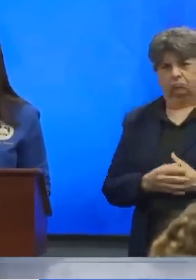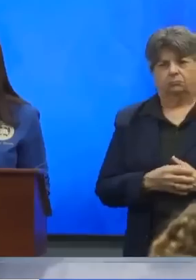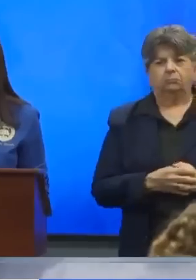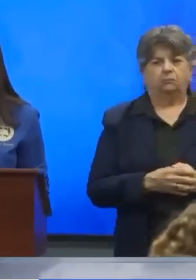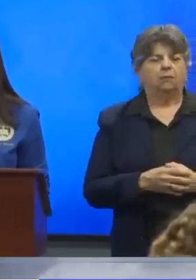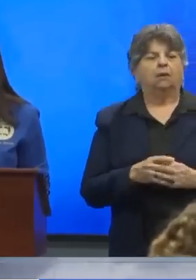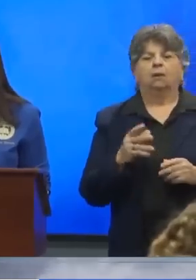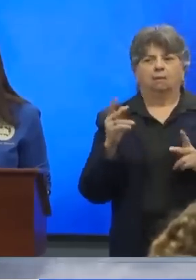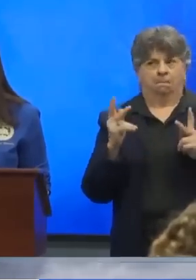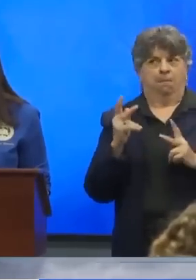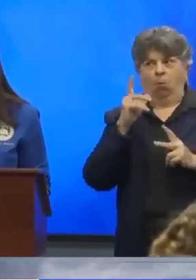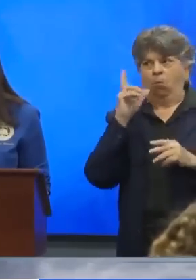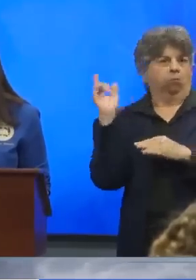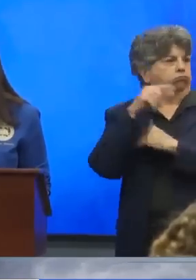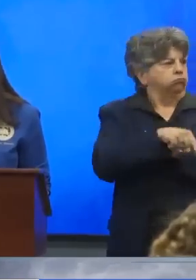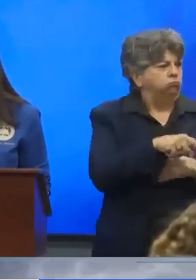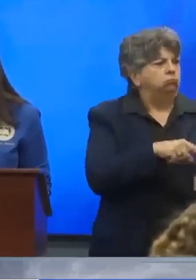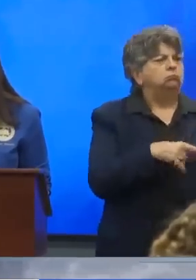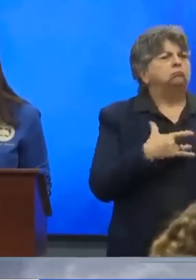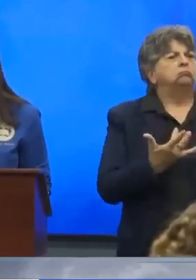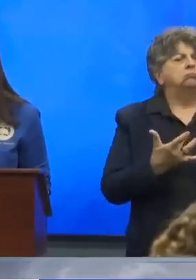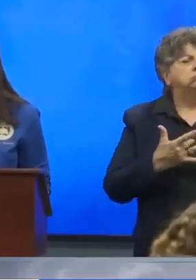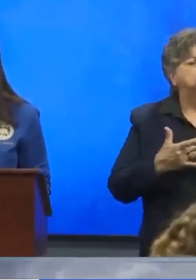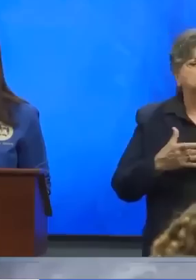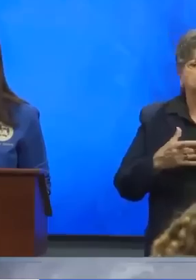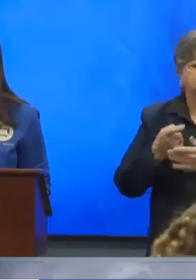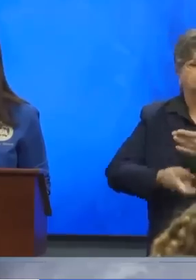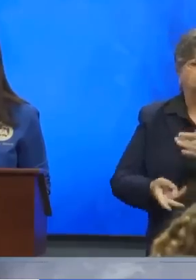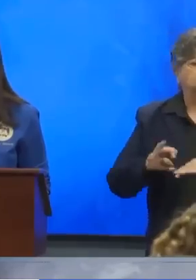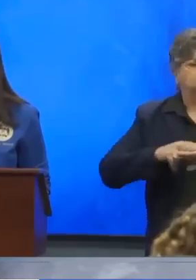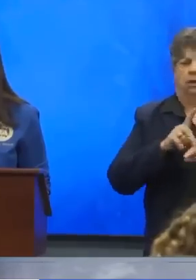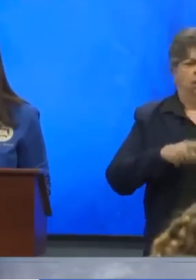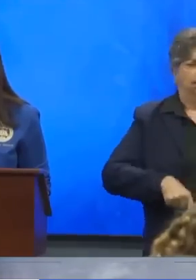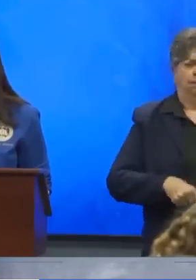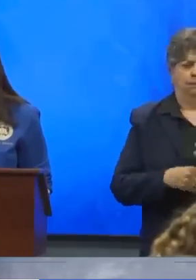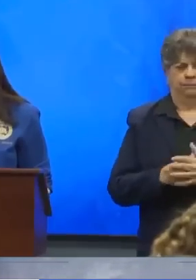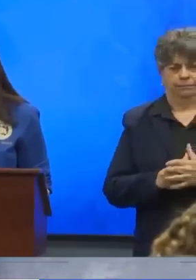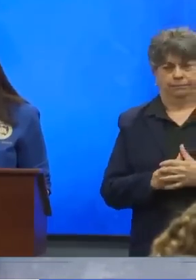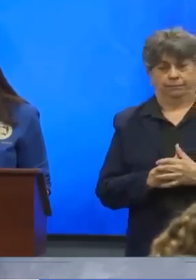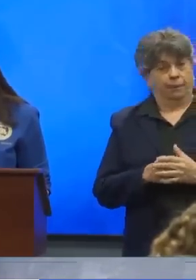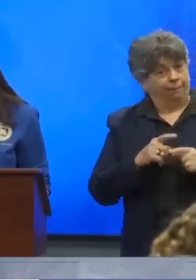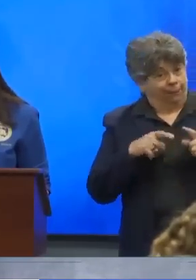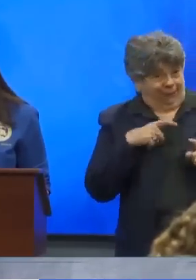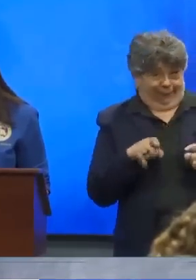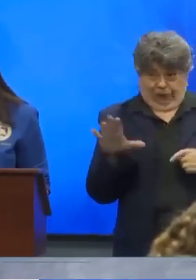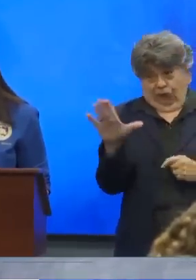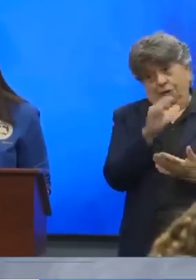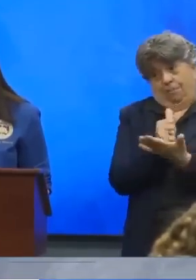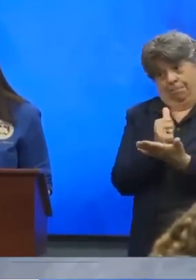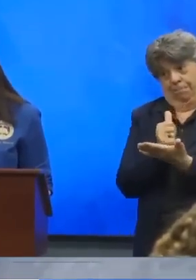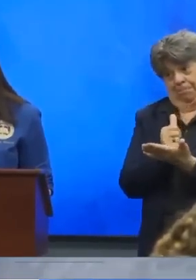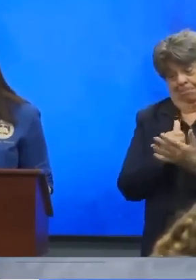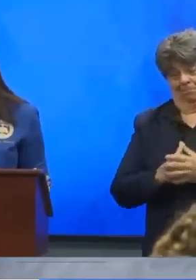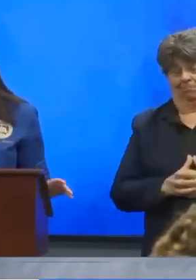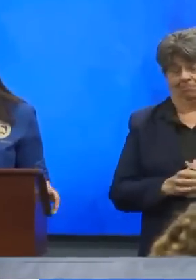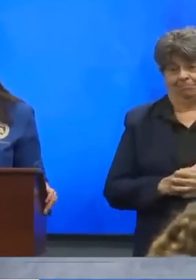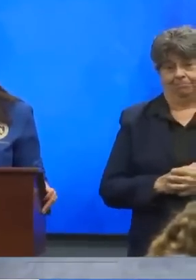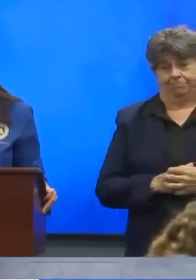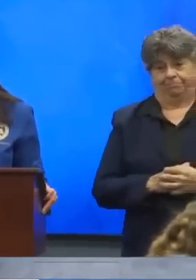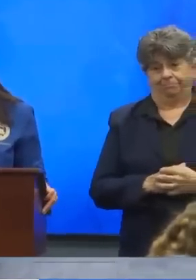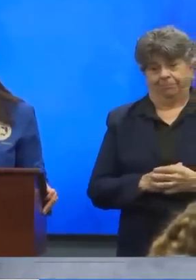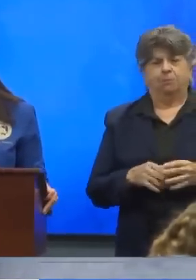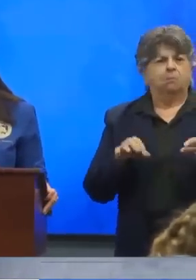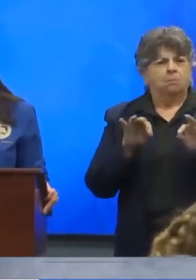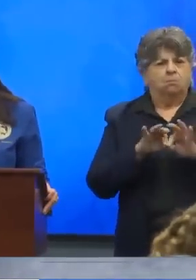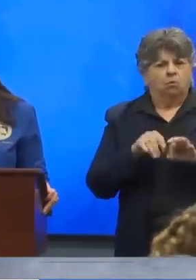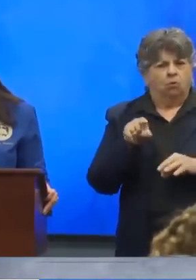immediately and make sure those prices get reduced, but we need your help to do that. So important to listen to those that